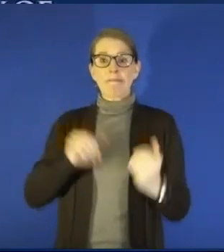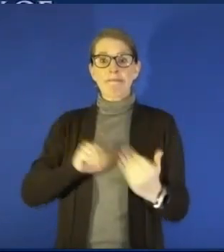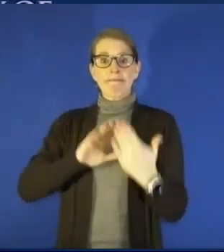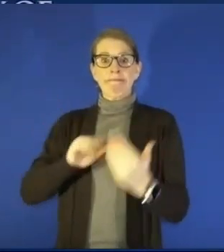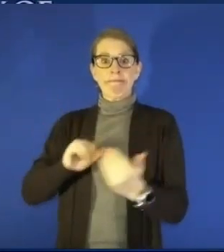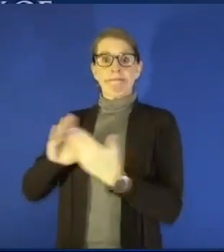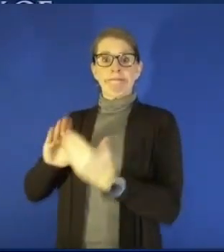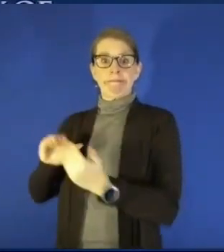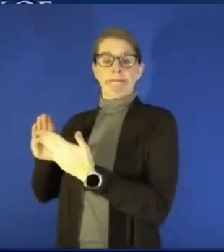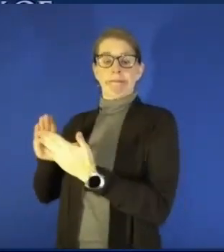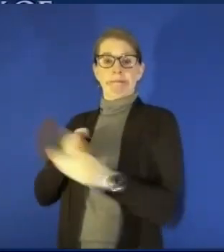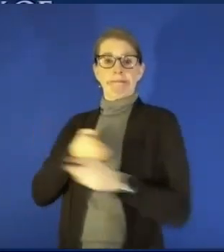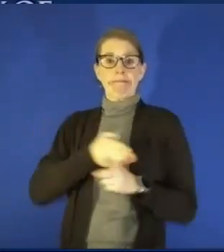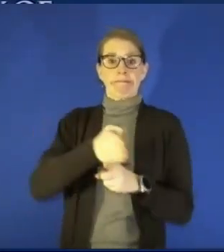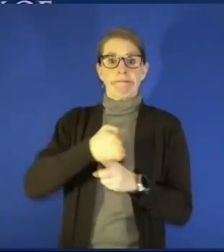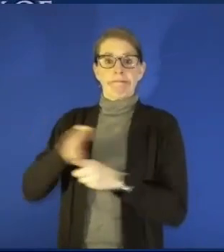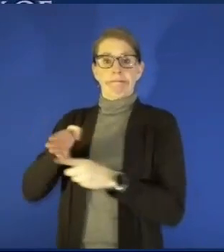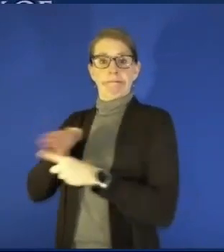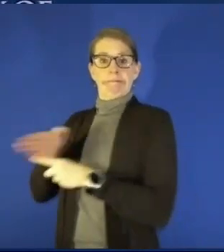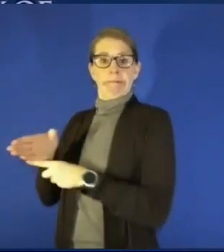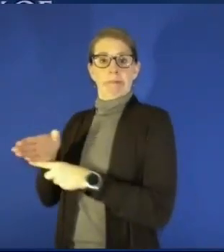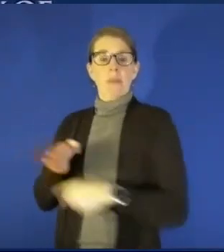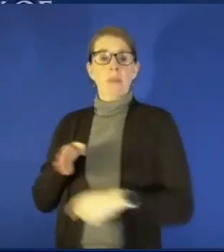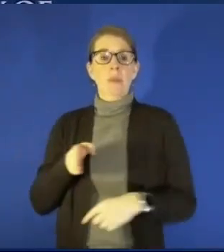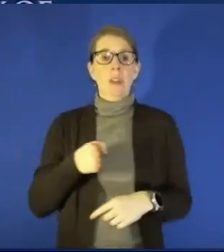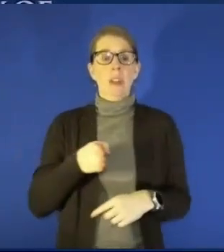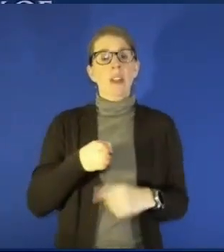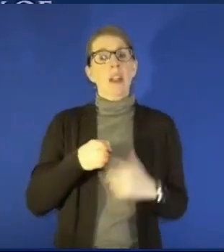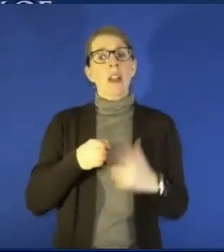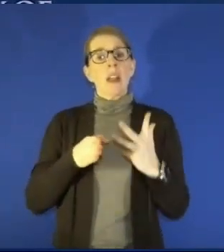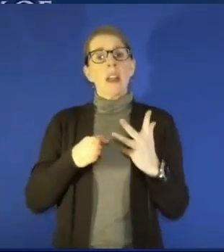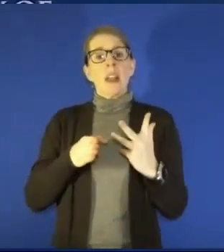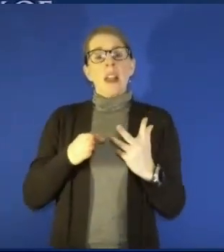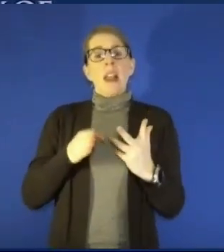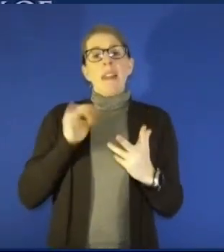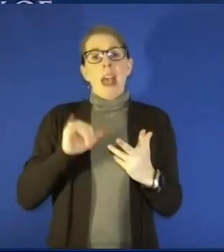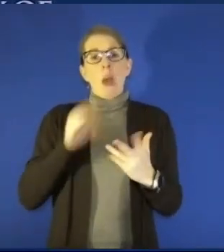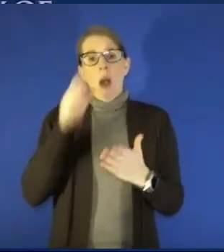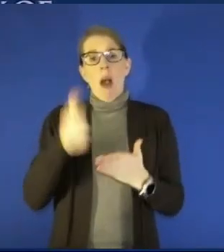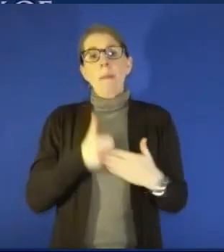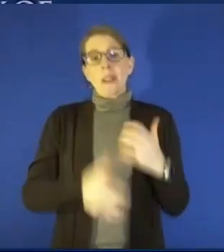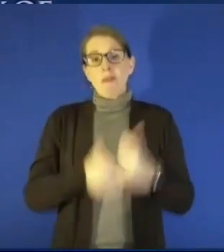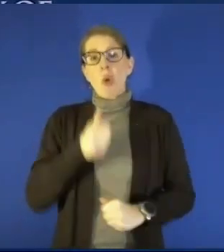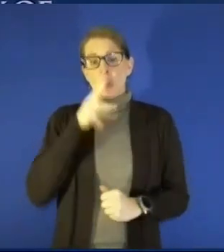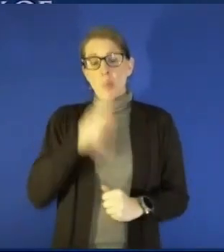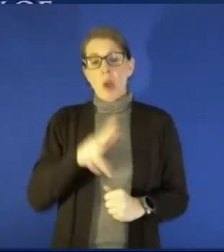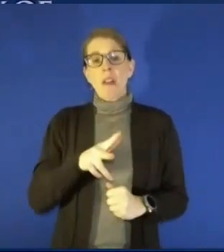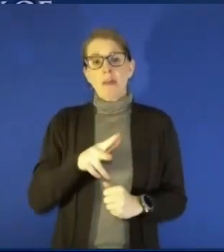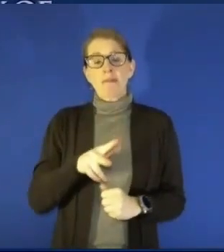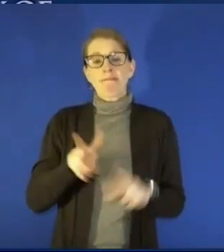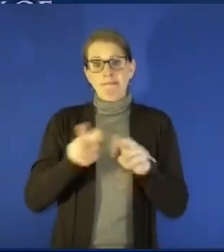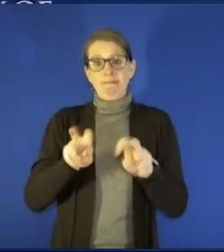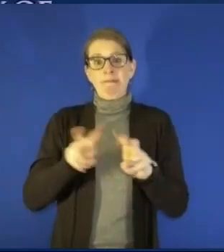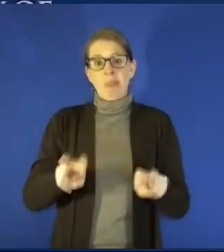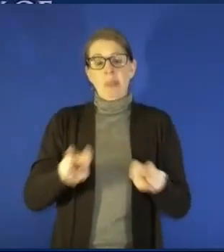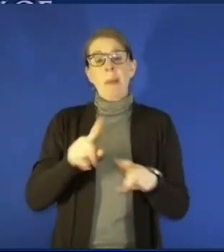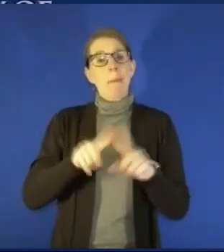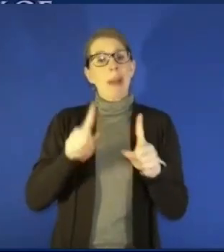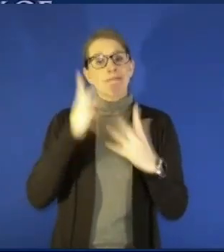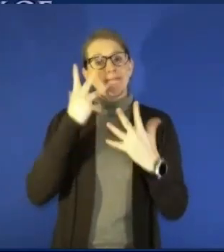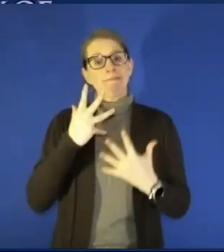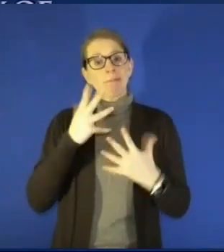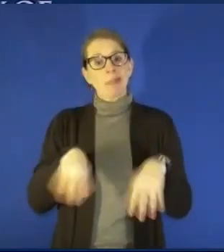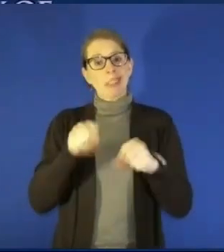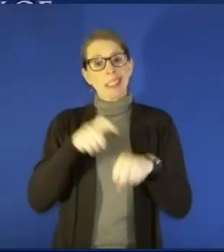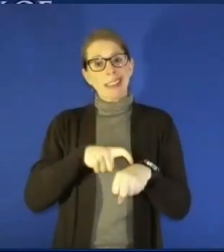individual etiologies is probably where we're going to make the most progress. And unfortunately, sometimes that just takes time, but I bet